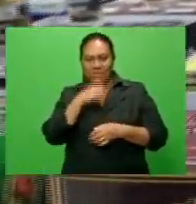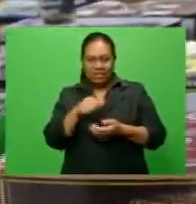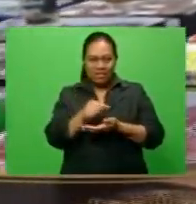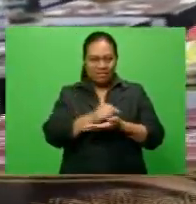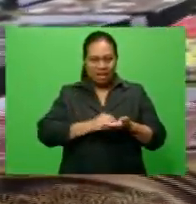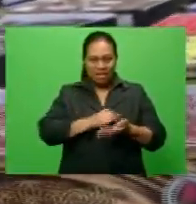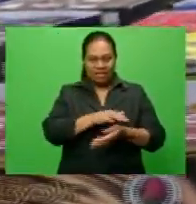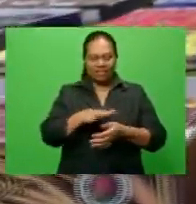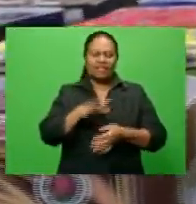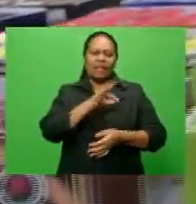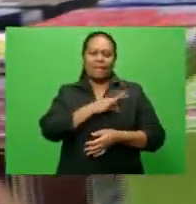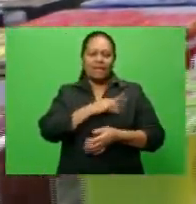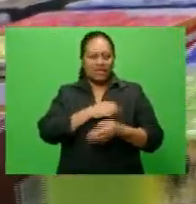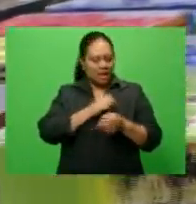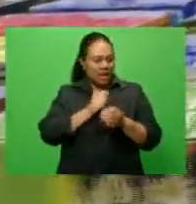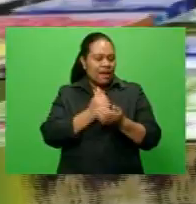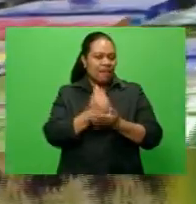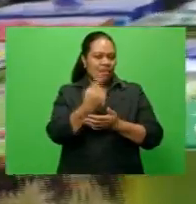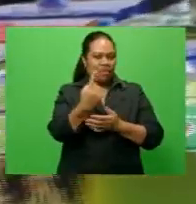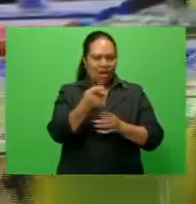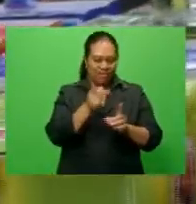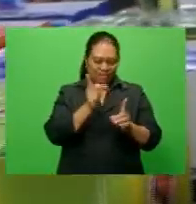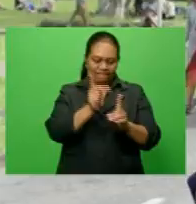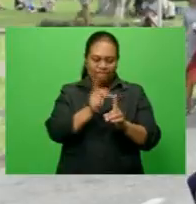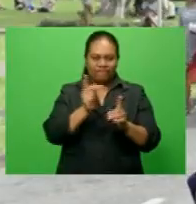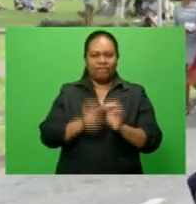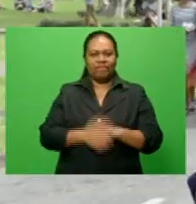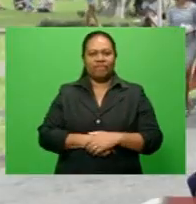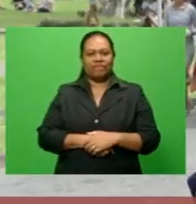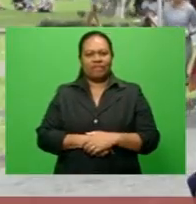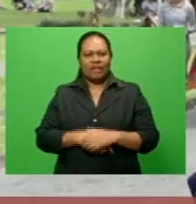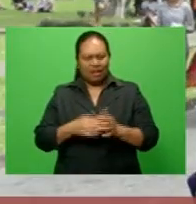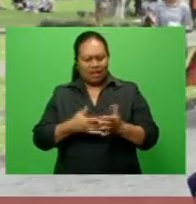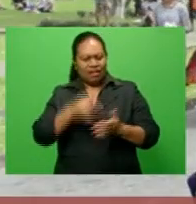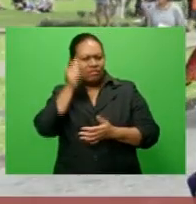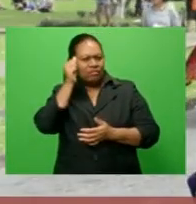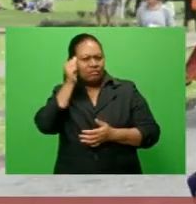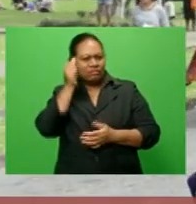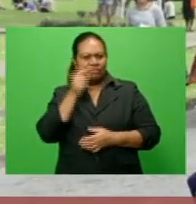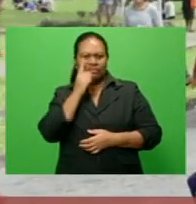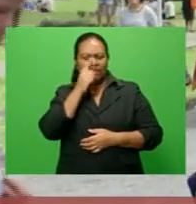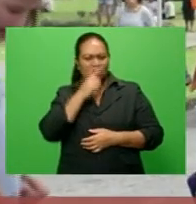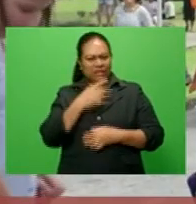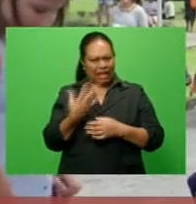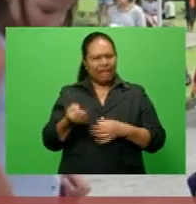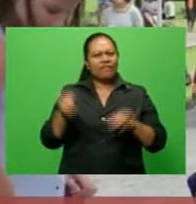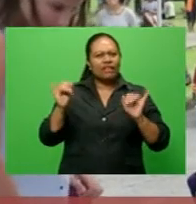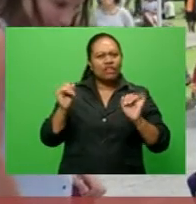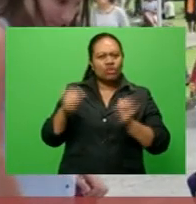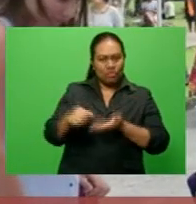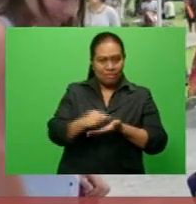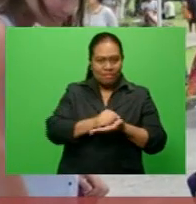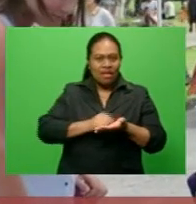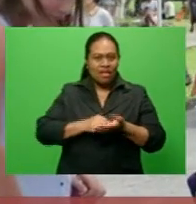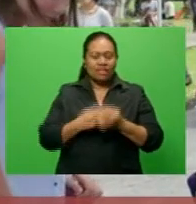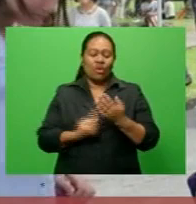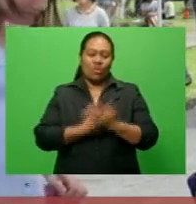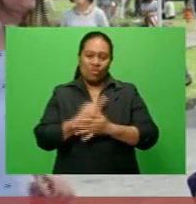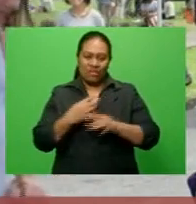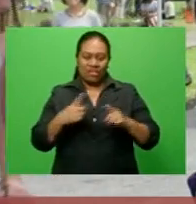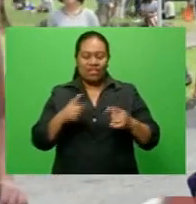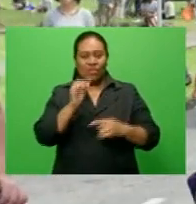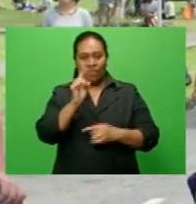reduction is her #1 priority. I came to know that people are really facing issues in buying that. The only thing they're saying is